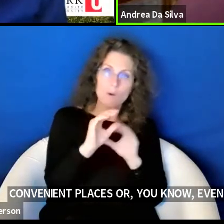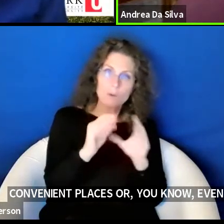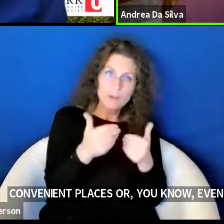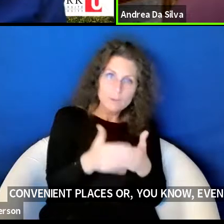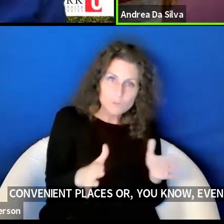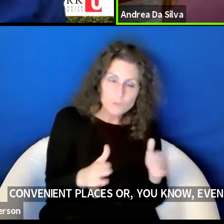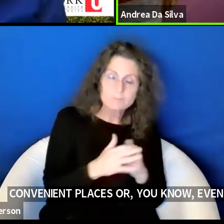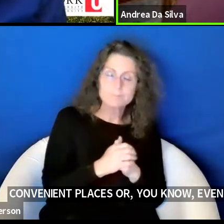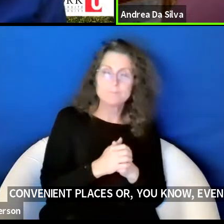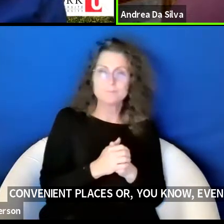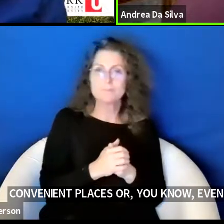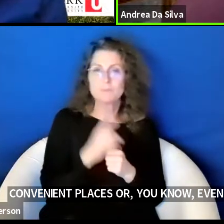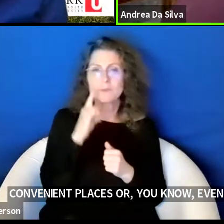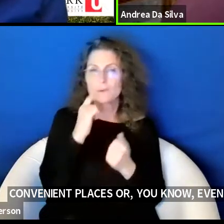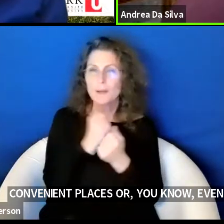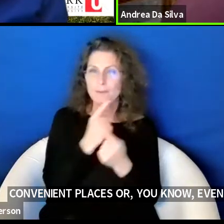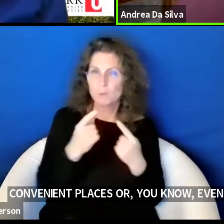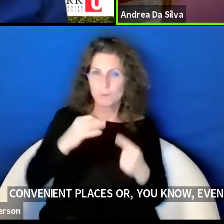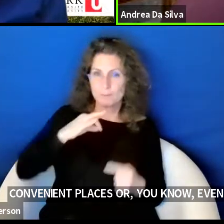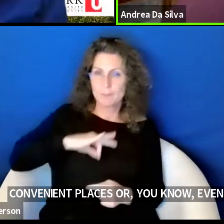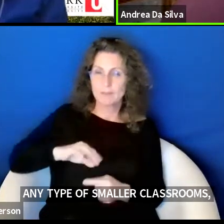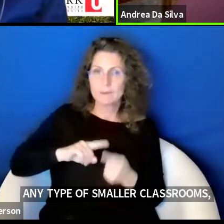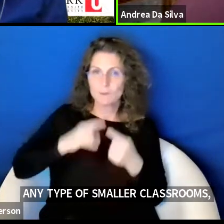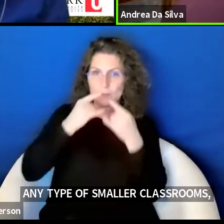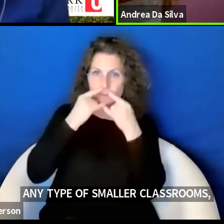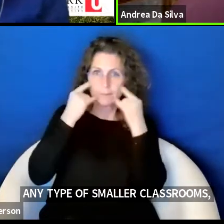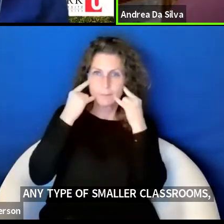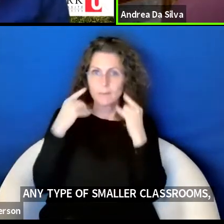for everyone's benefits to have the mask on.